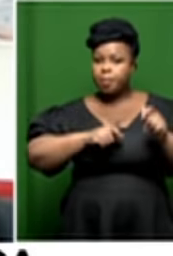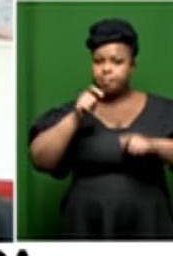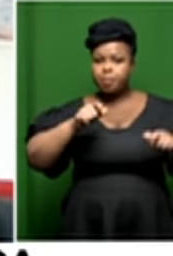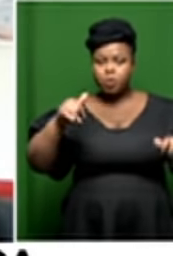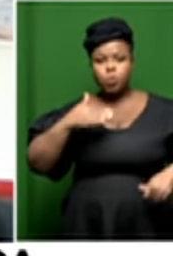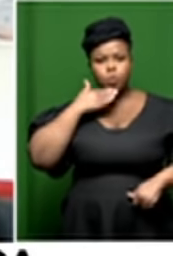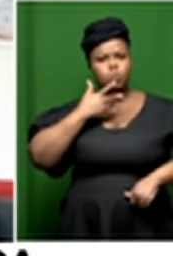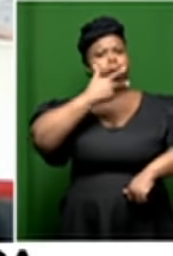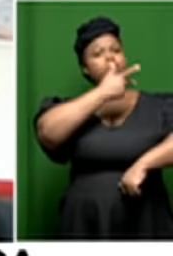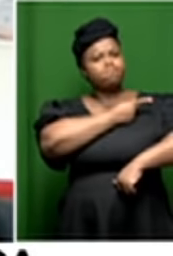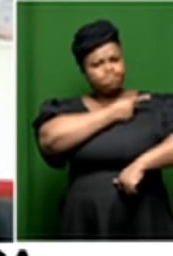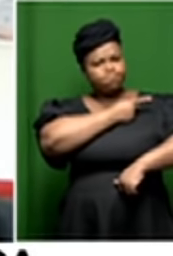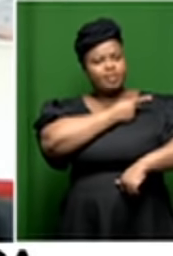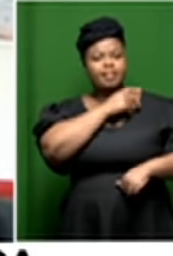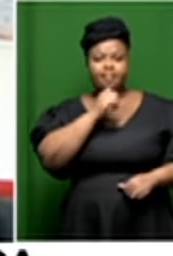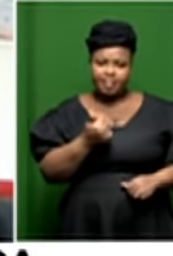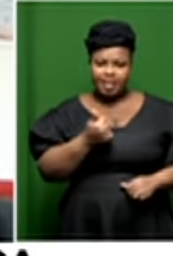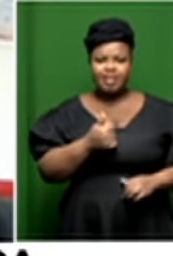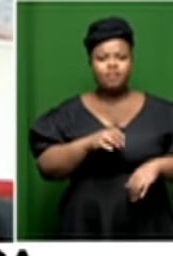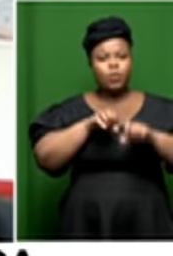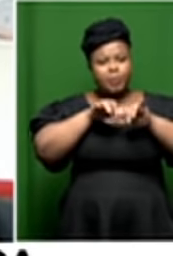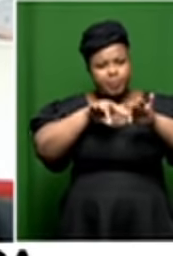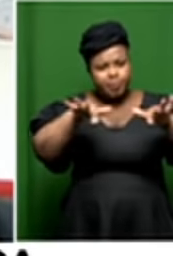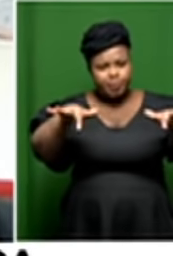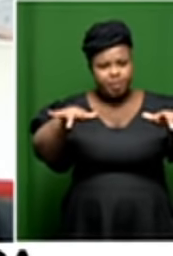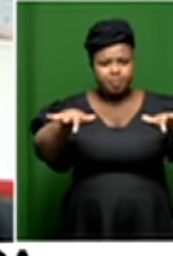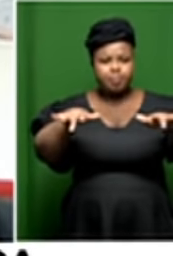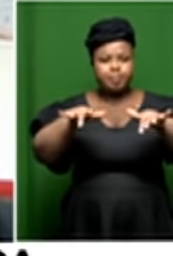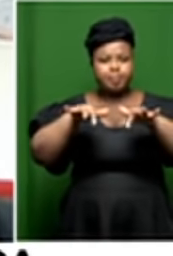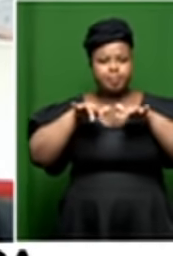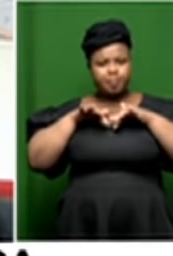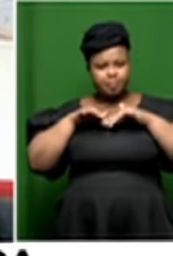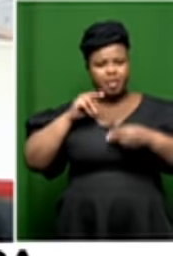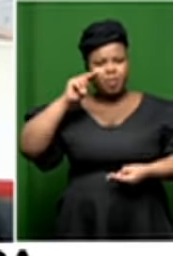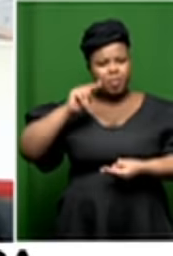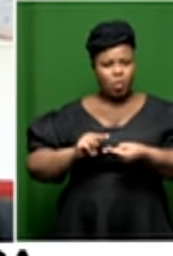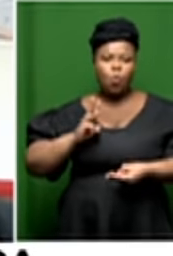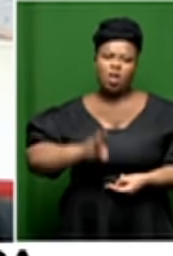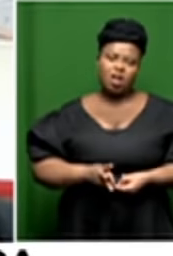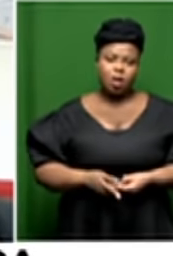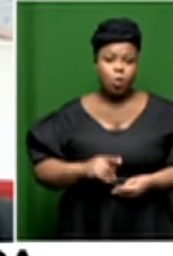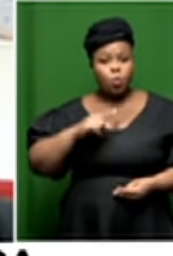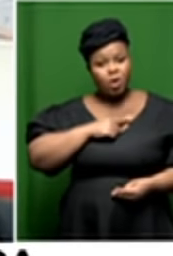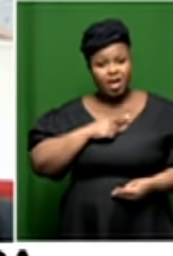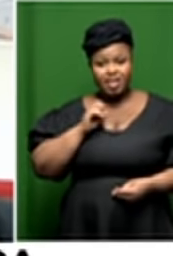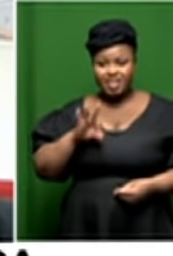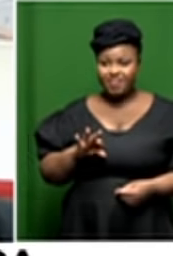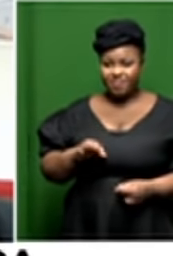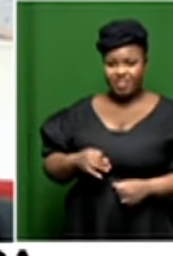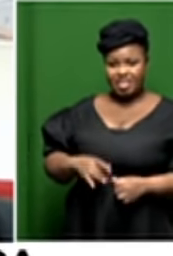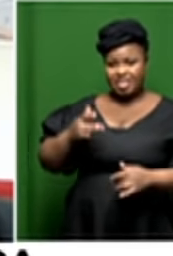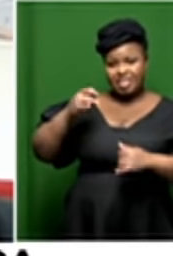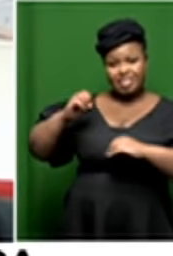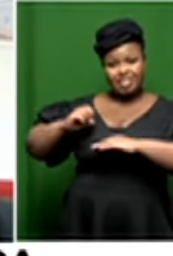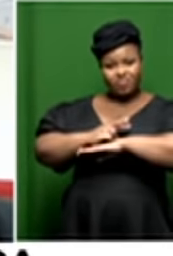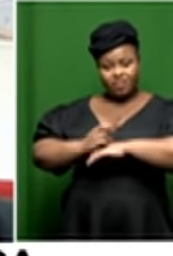any particular country is that the rate of infection comes right down. Variants emerge from people who are infected. And so if you